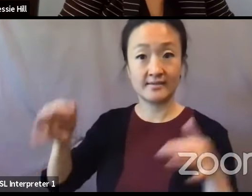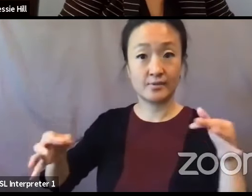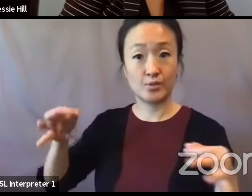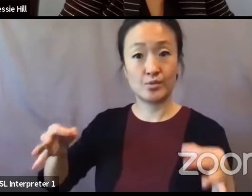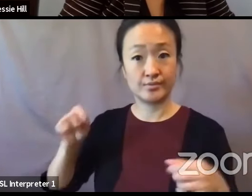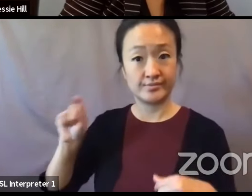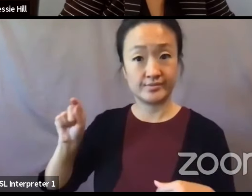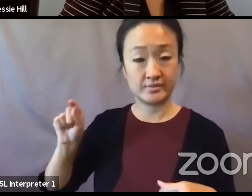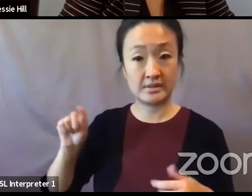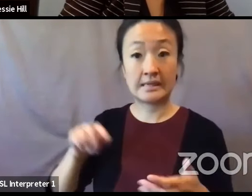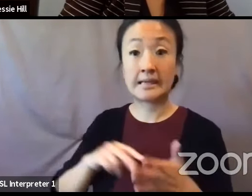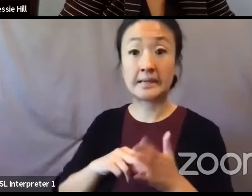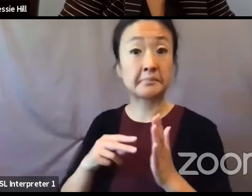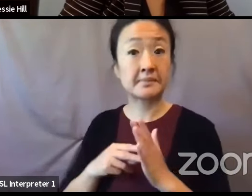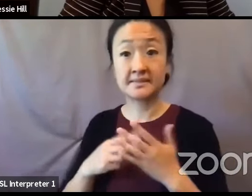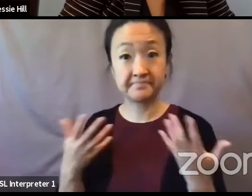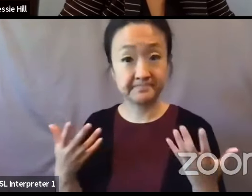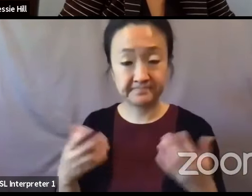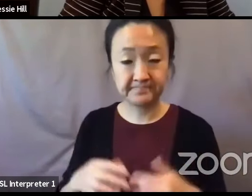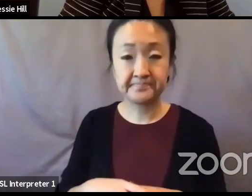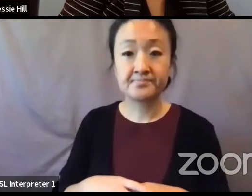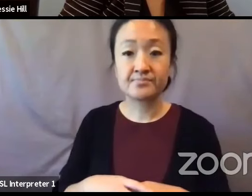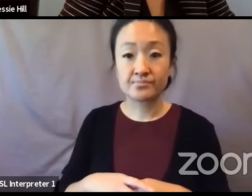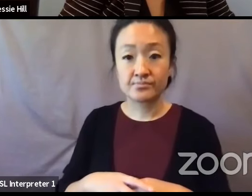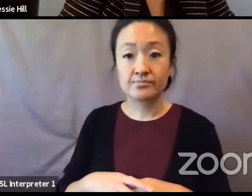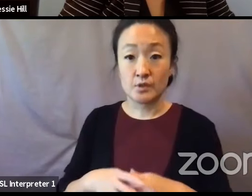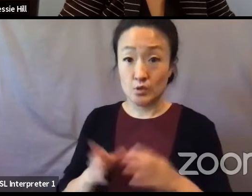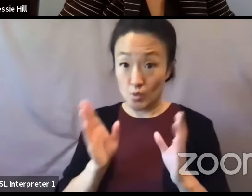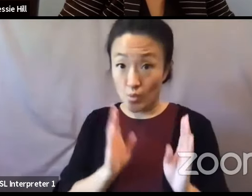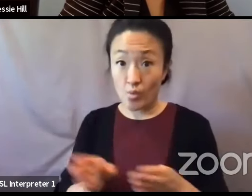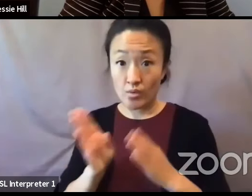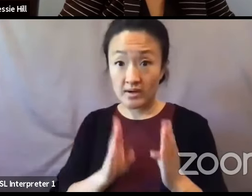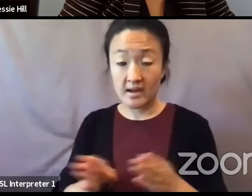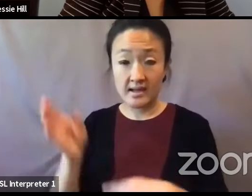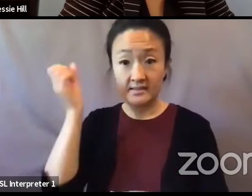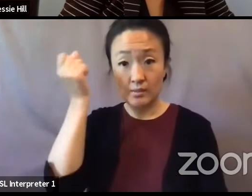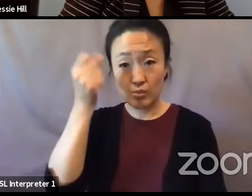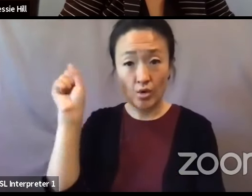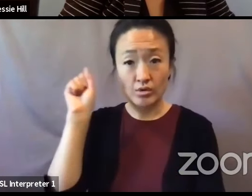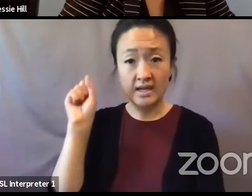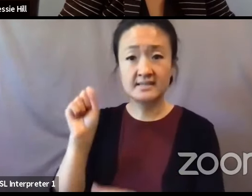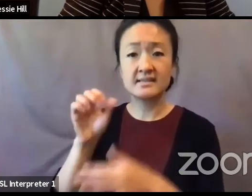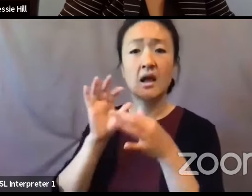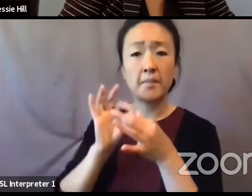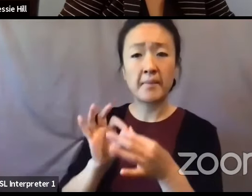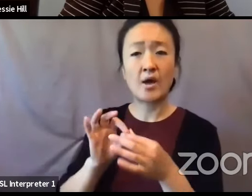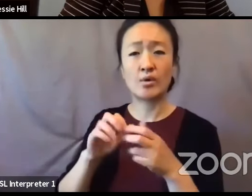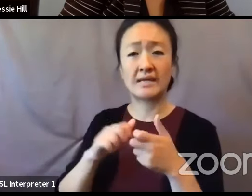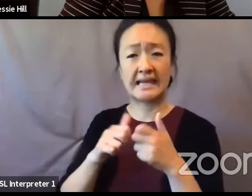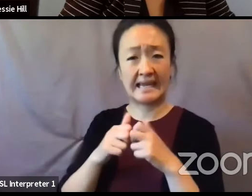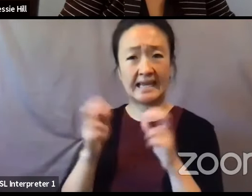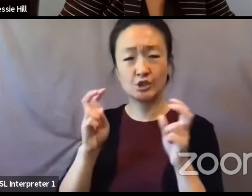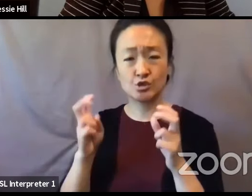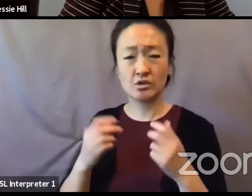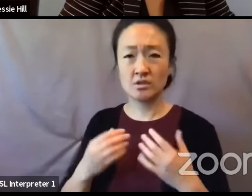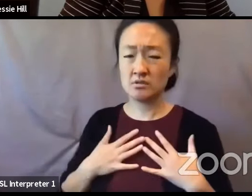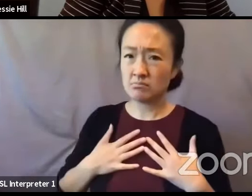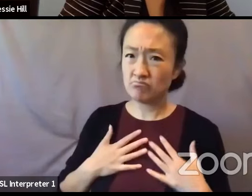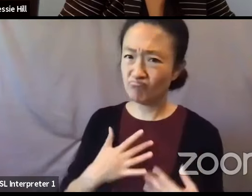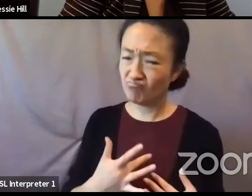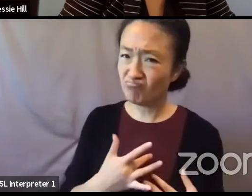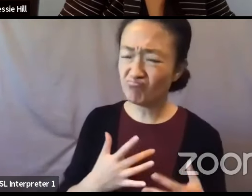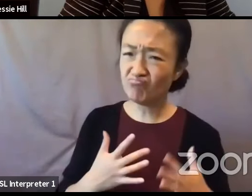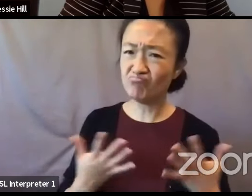And so what that essentially means is that you organize a protest and it's about an issue that really moves people, that people are really